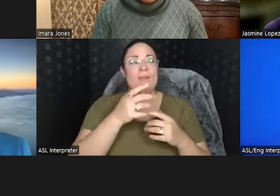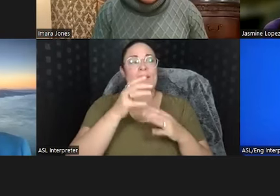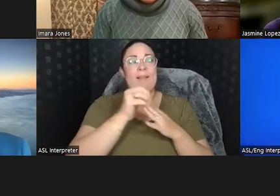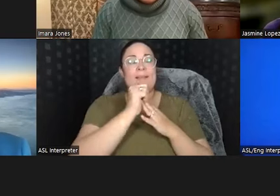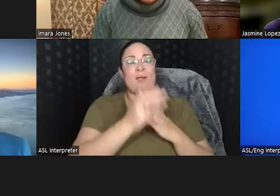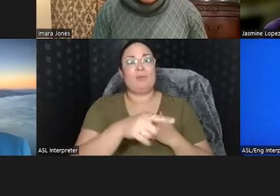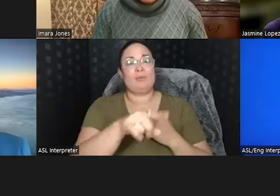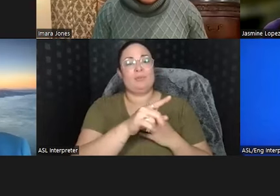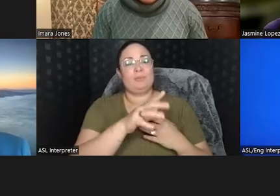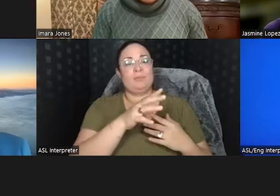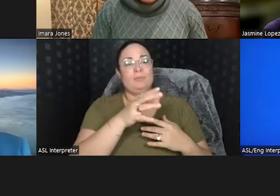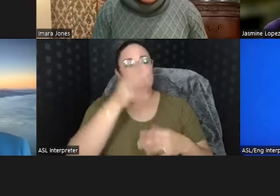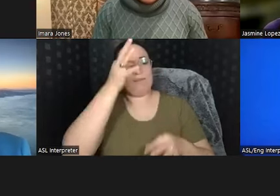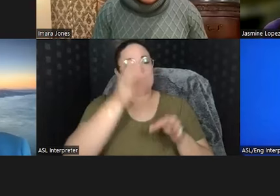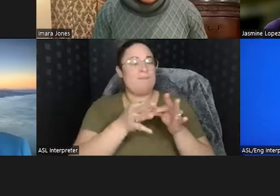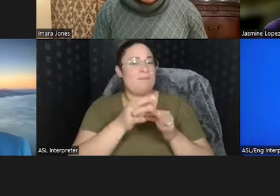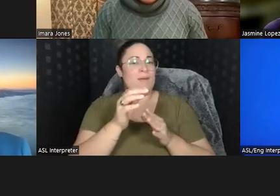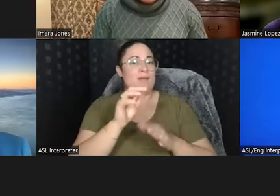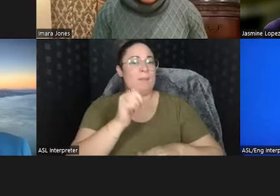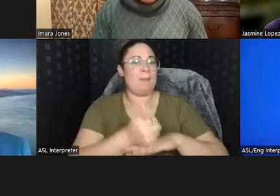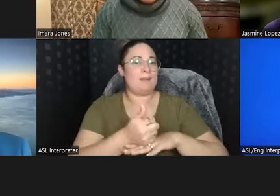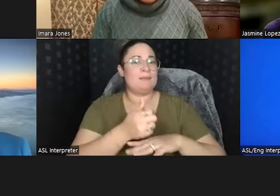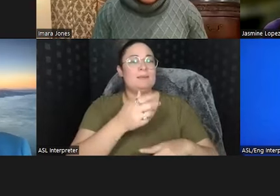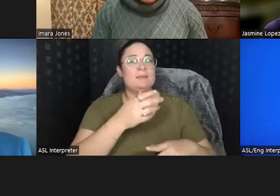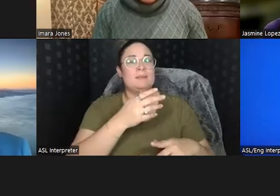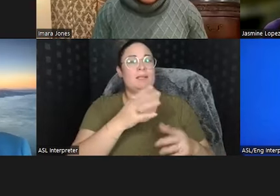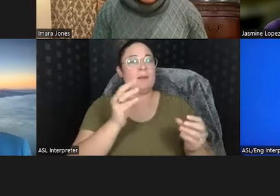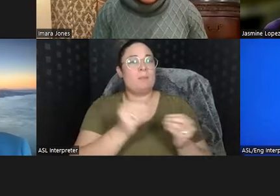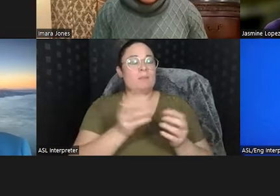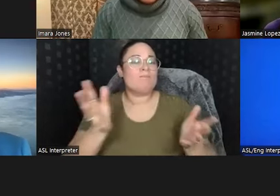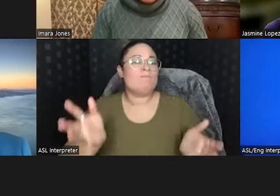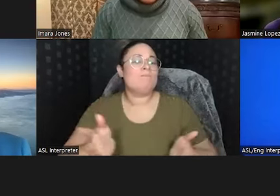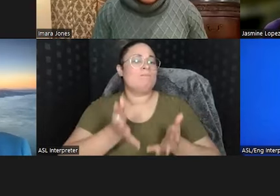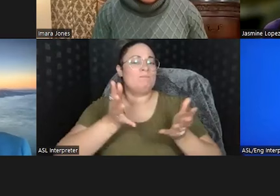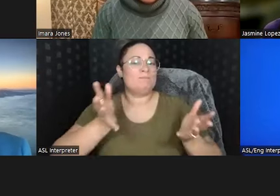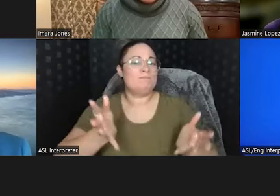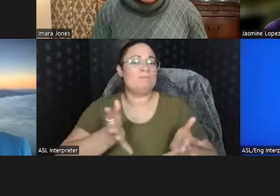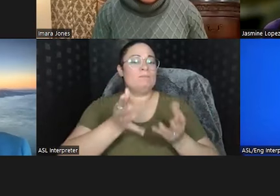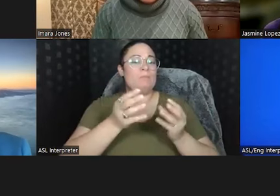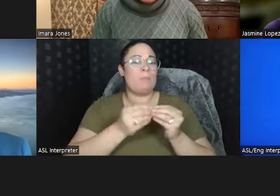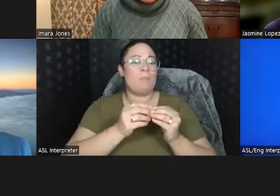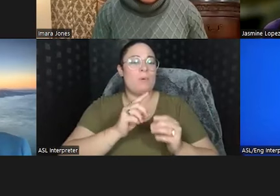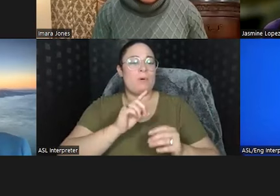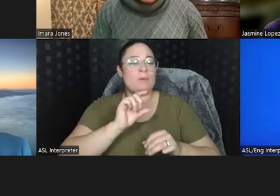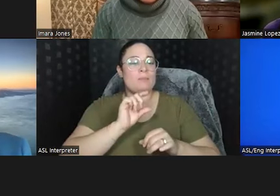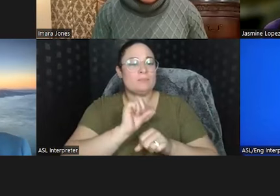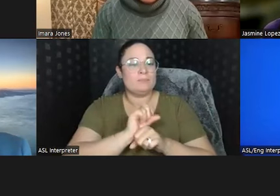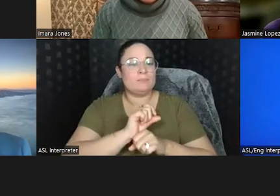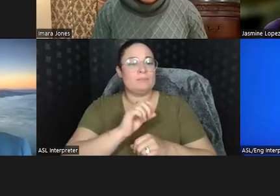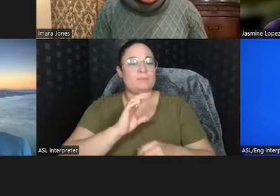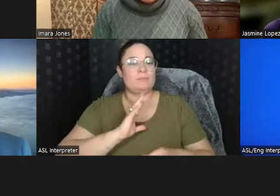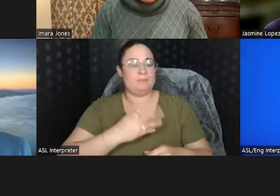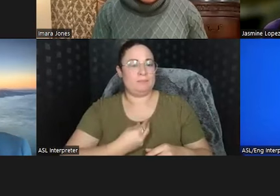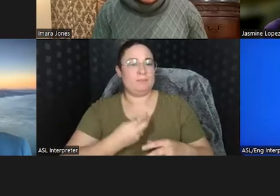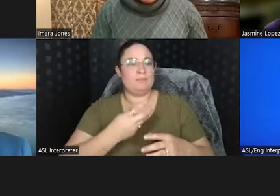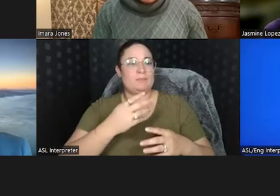involved in this conversation, getting them involved in uplifting and affirming the TGNC community.